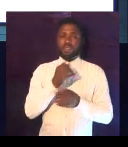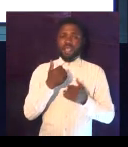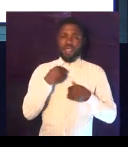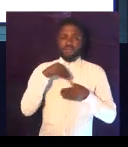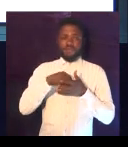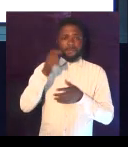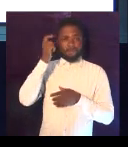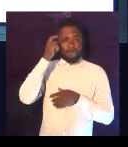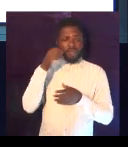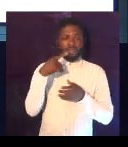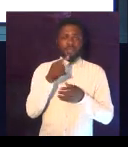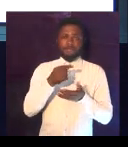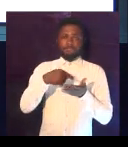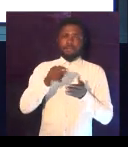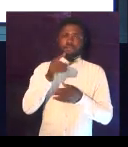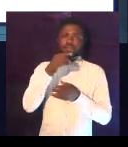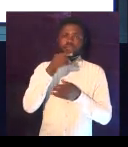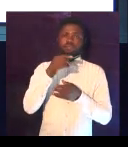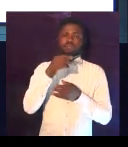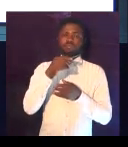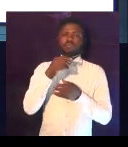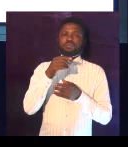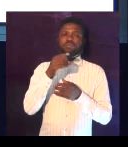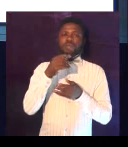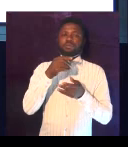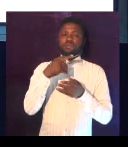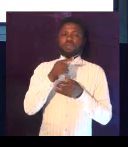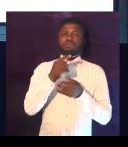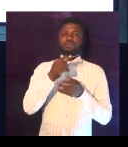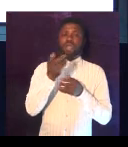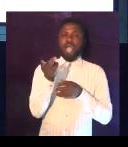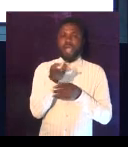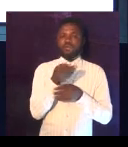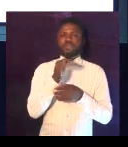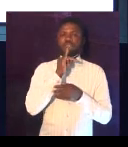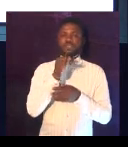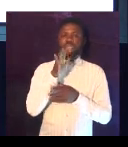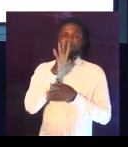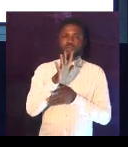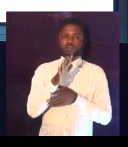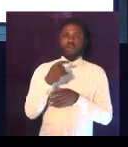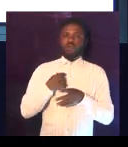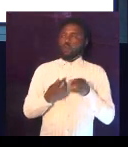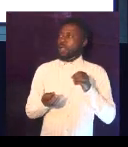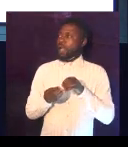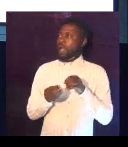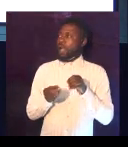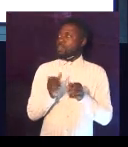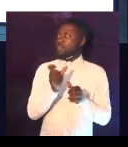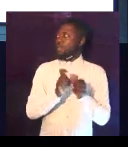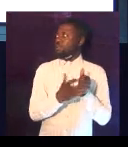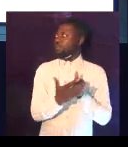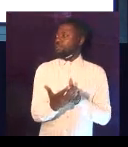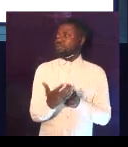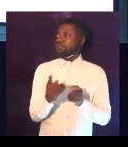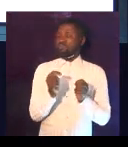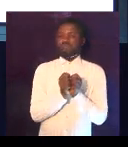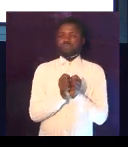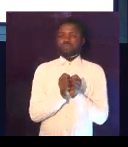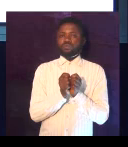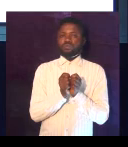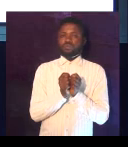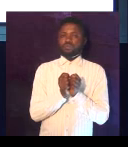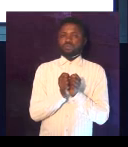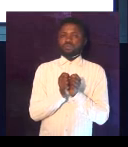is, bearing in mind that the pass mark out of 10 is 5. Let's go and say, so we add up Bukola's